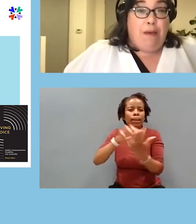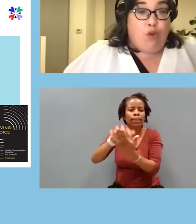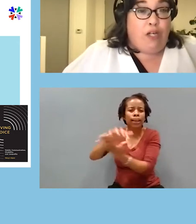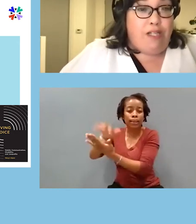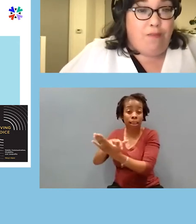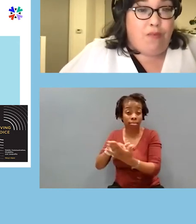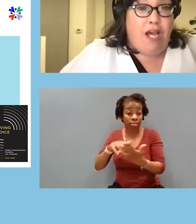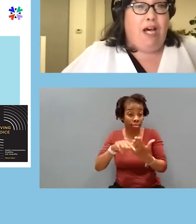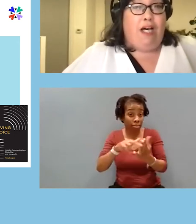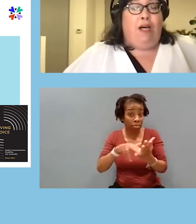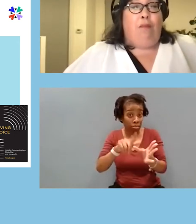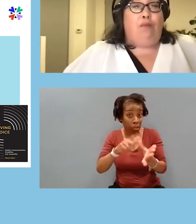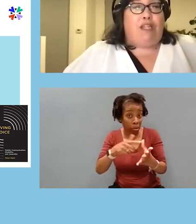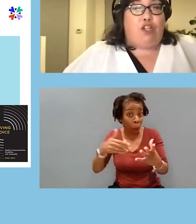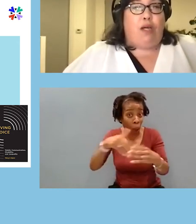Amy Hemray,